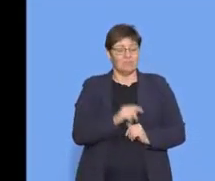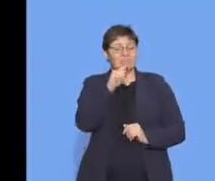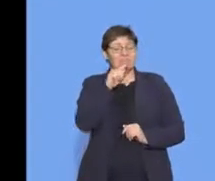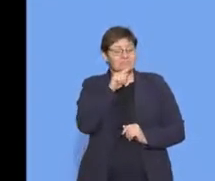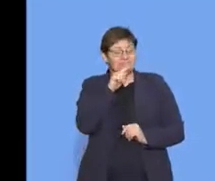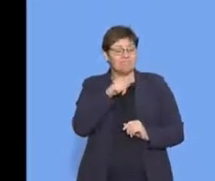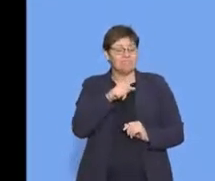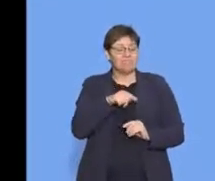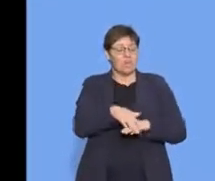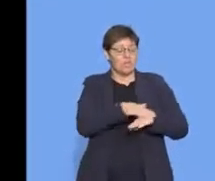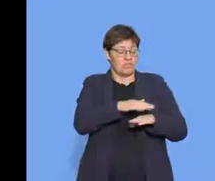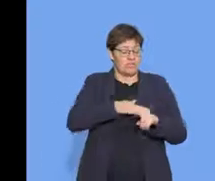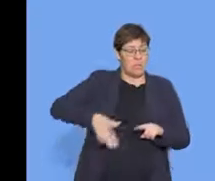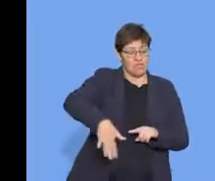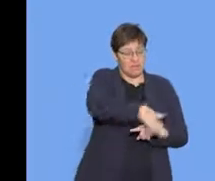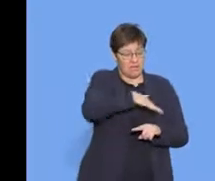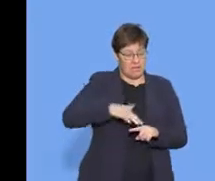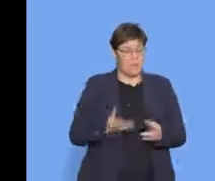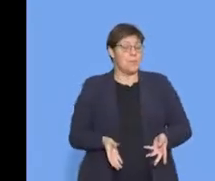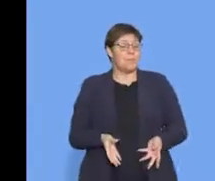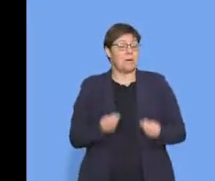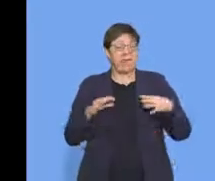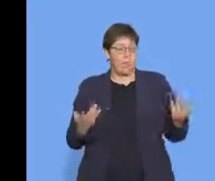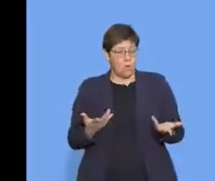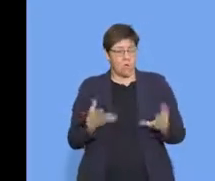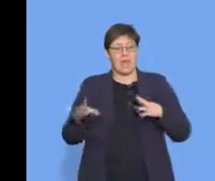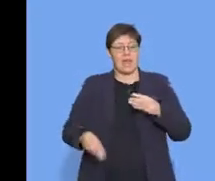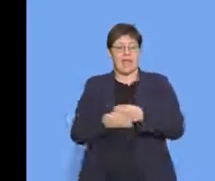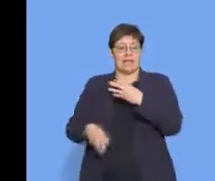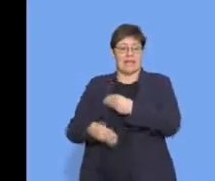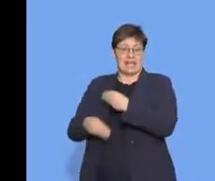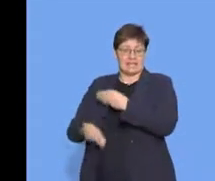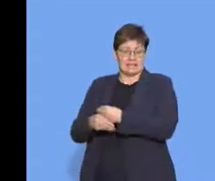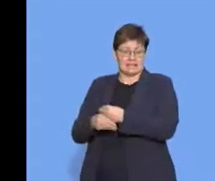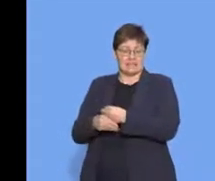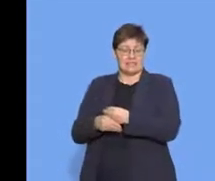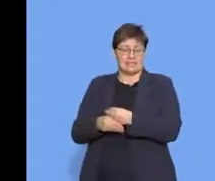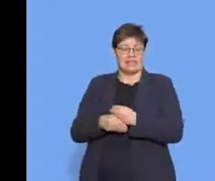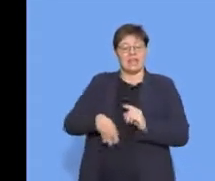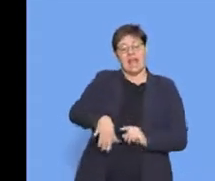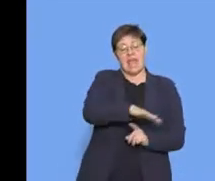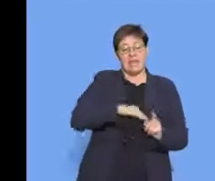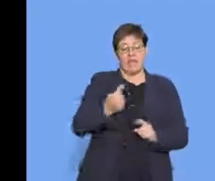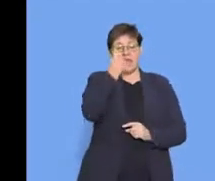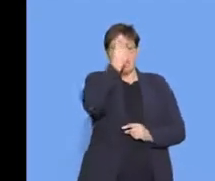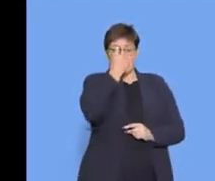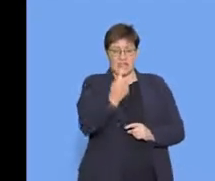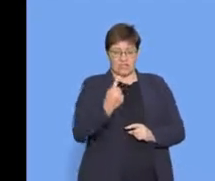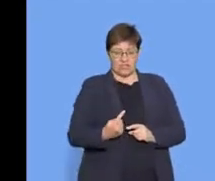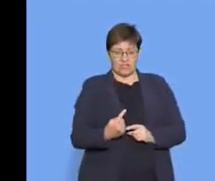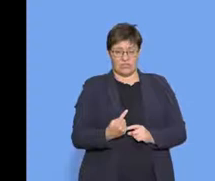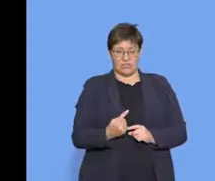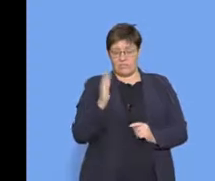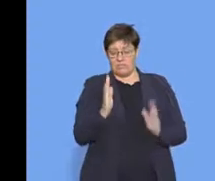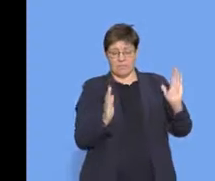of a polyhedron can be found by adding together the areas of each